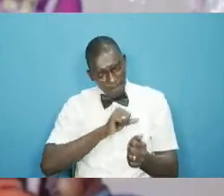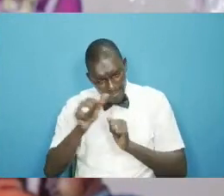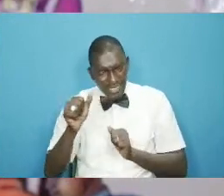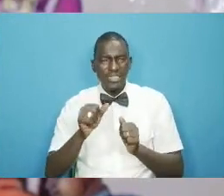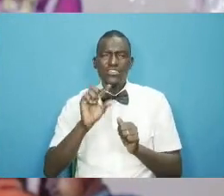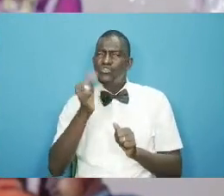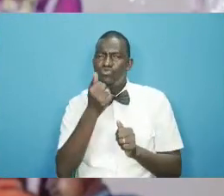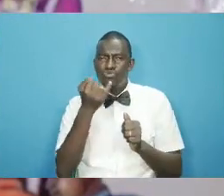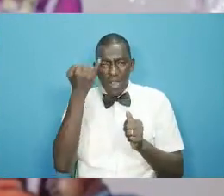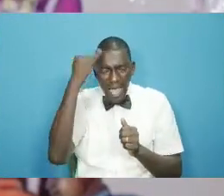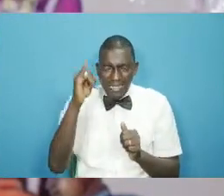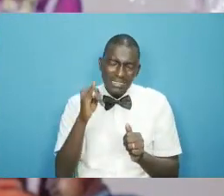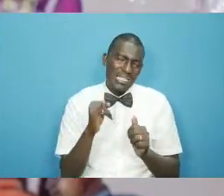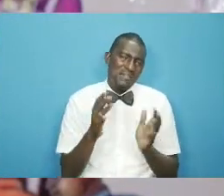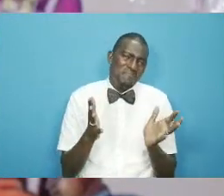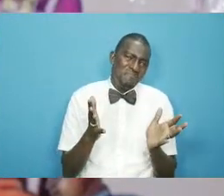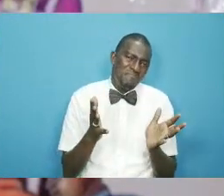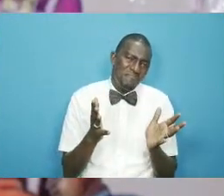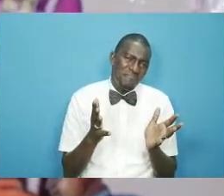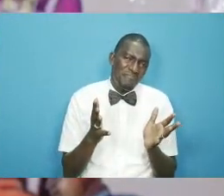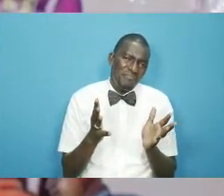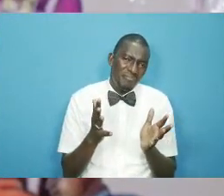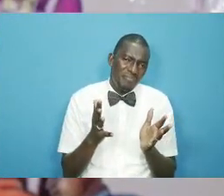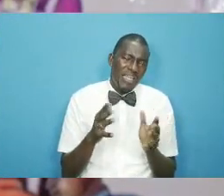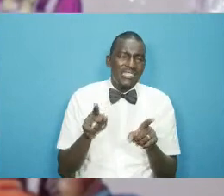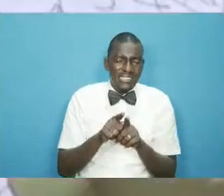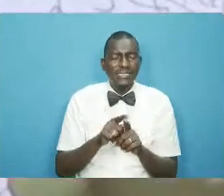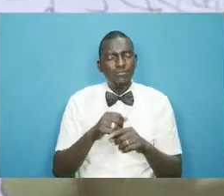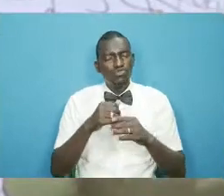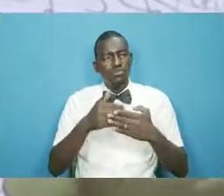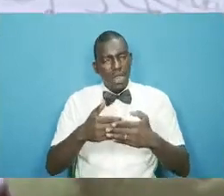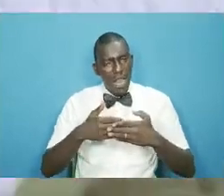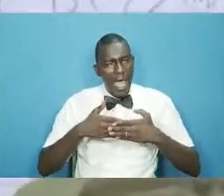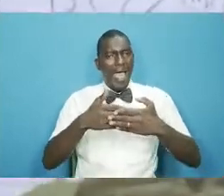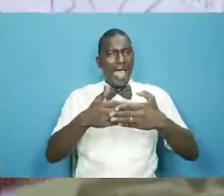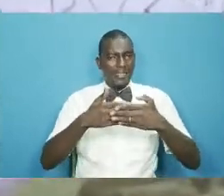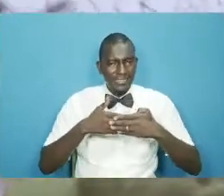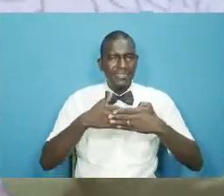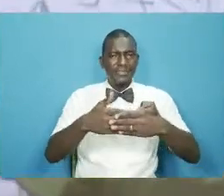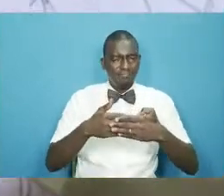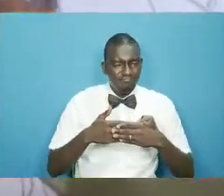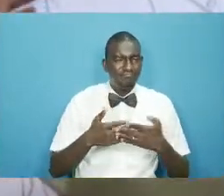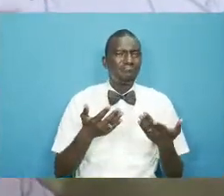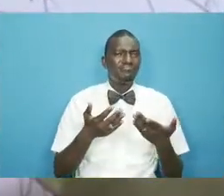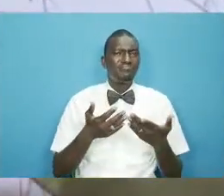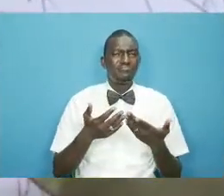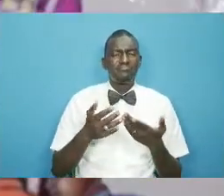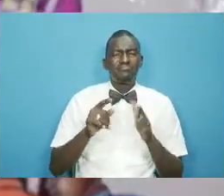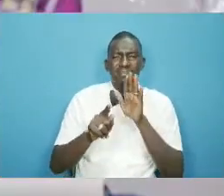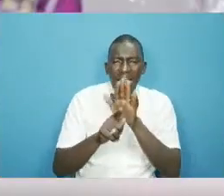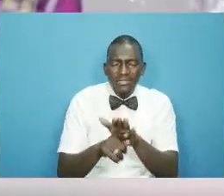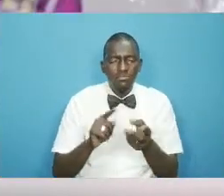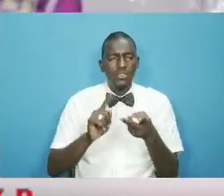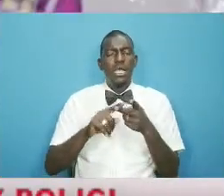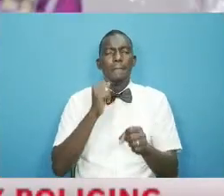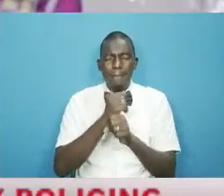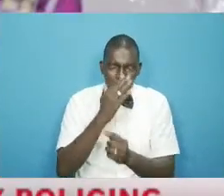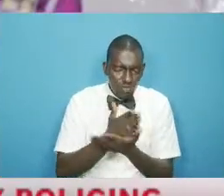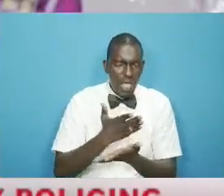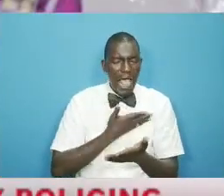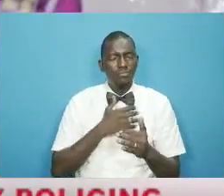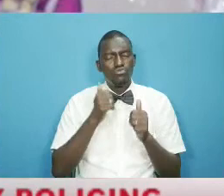new philosophy is to be proactive. That is, we ensure we take